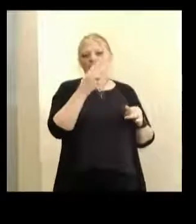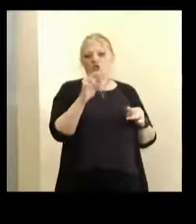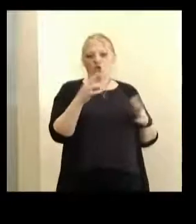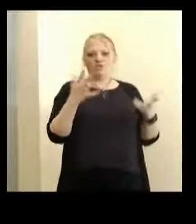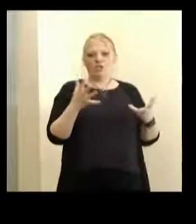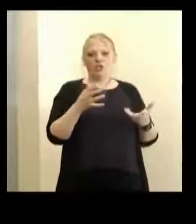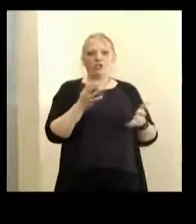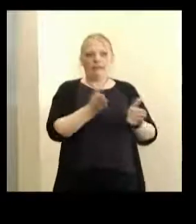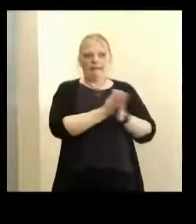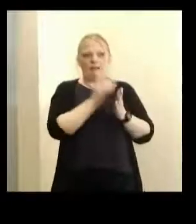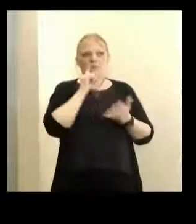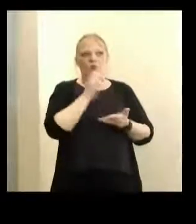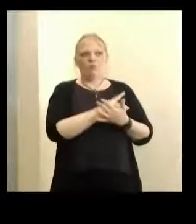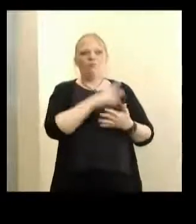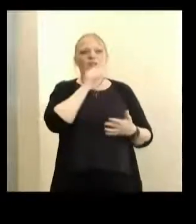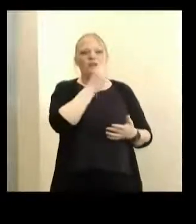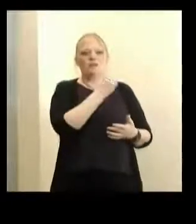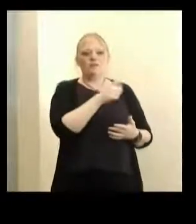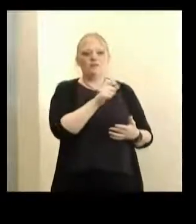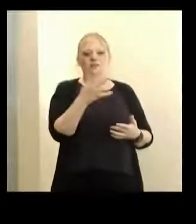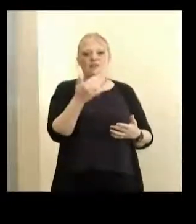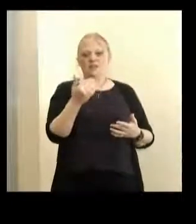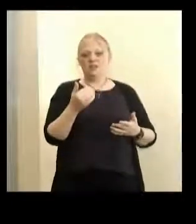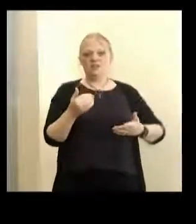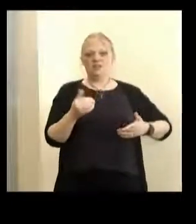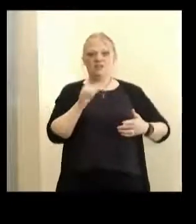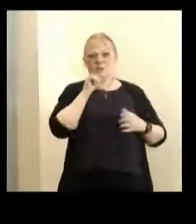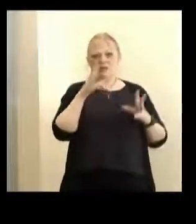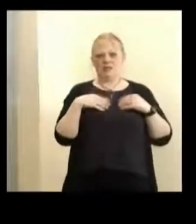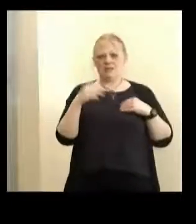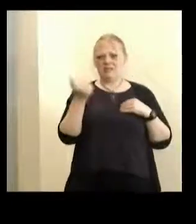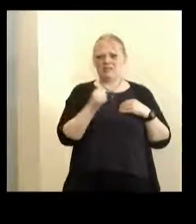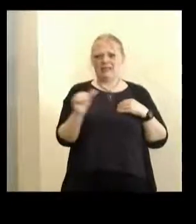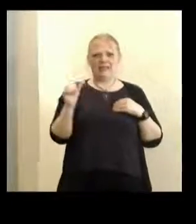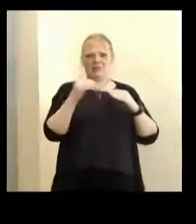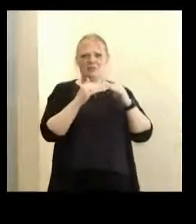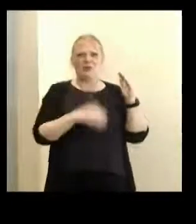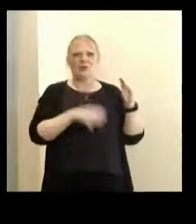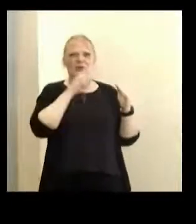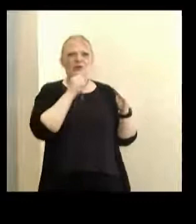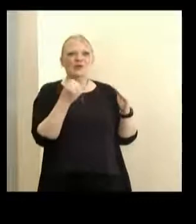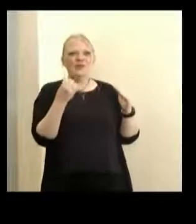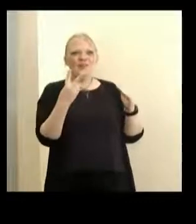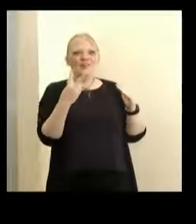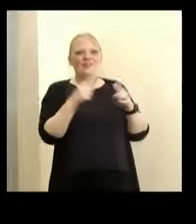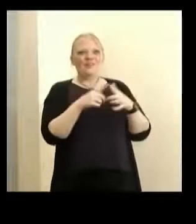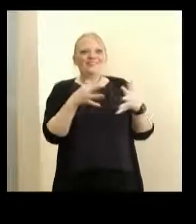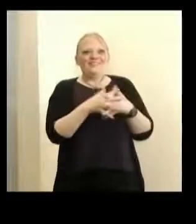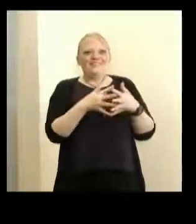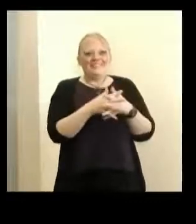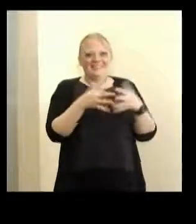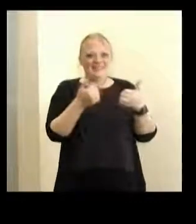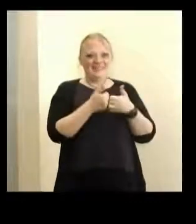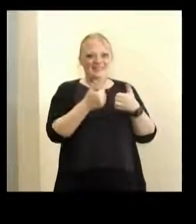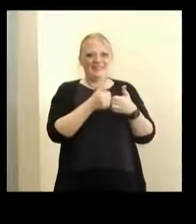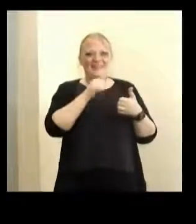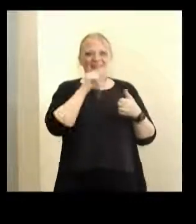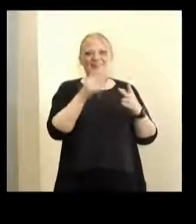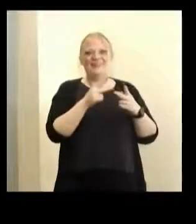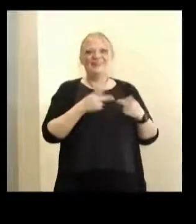15. I would not take anybody under the age of 12 to a football game. This is not a place where you want to have a